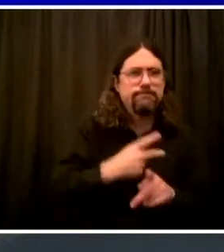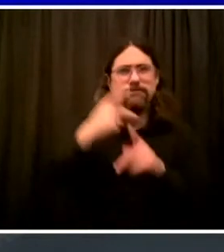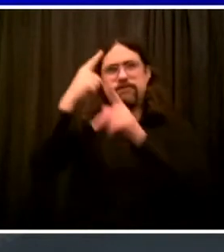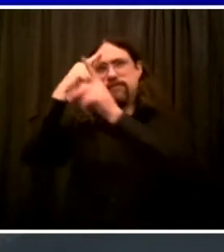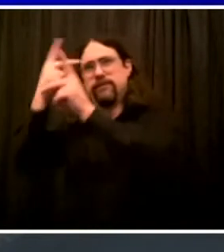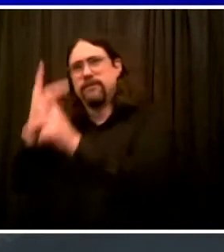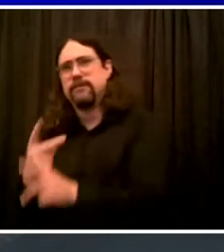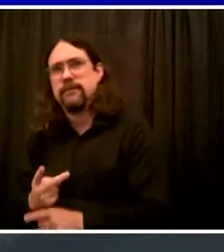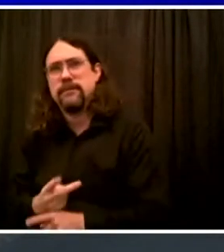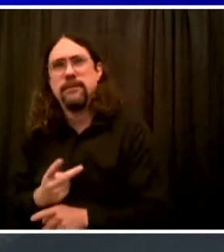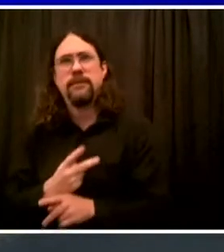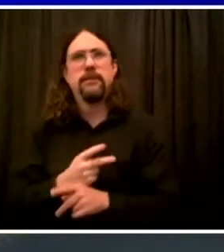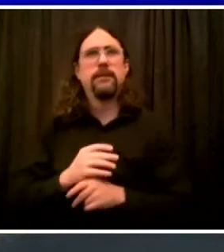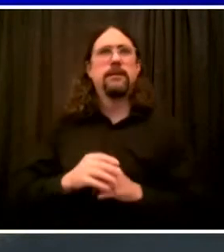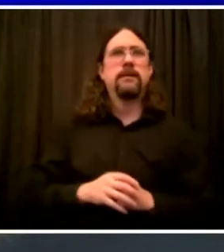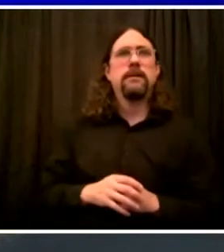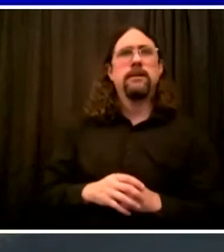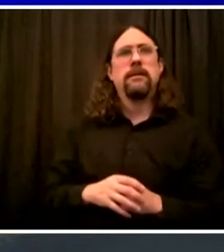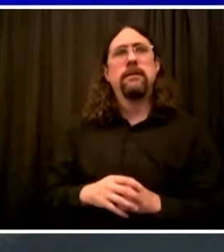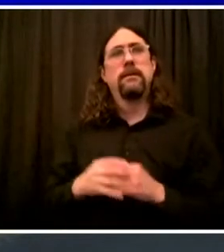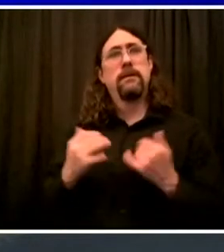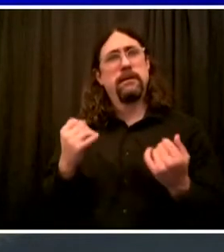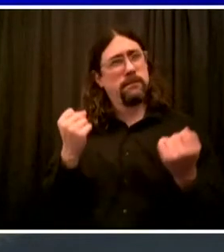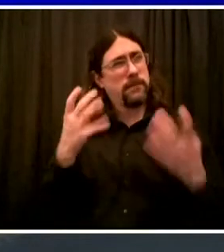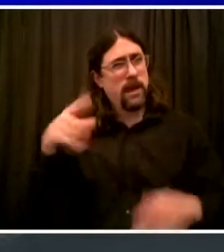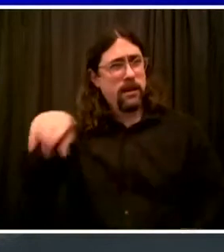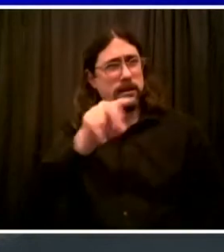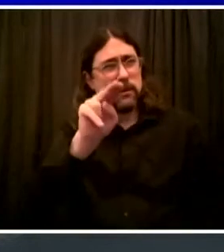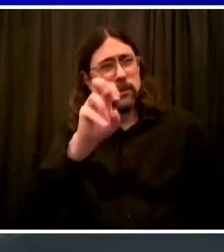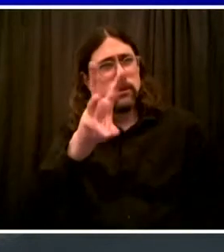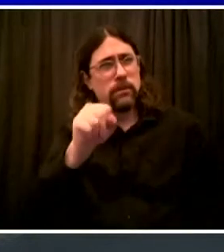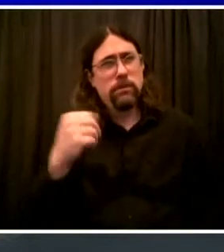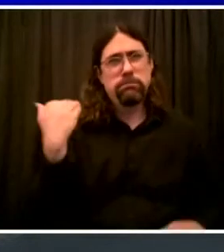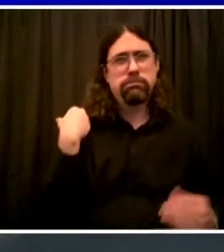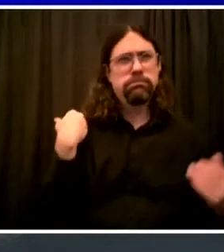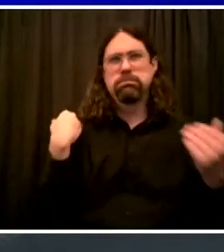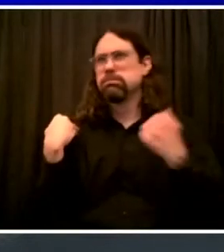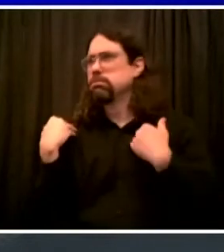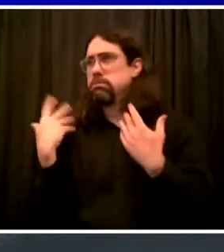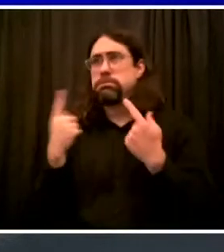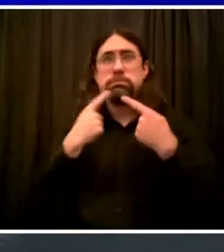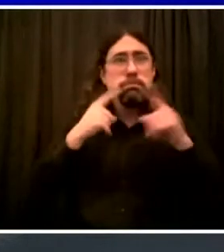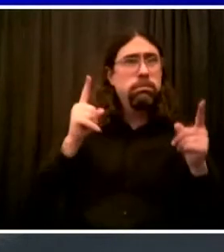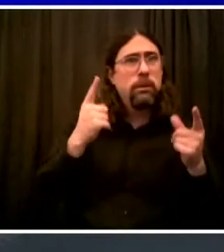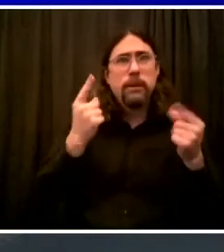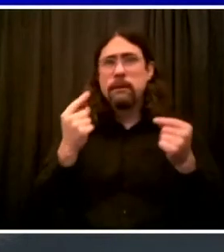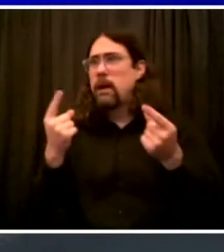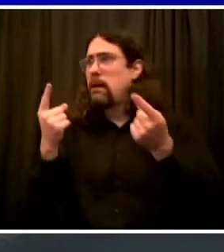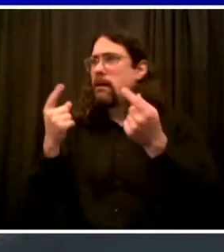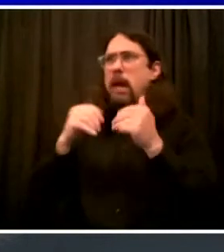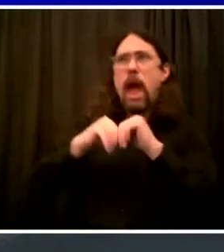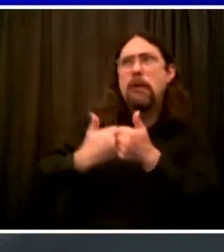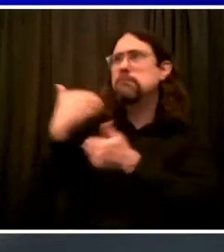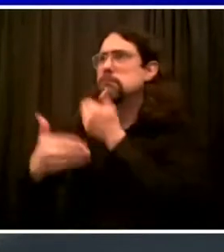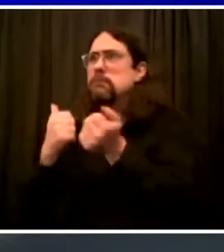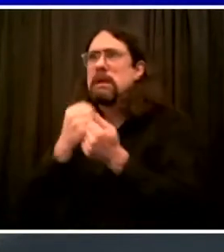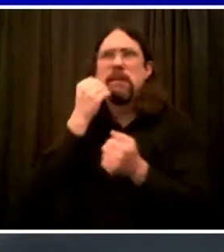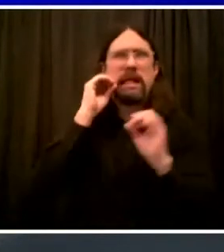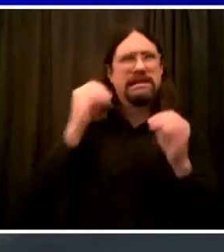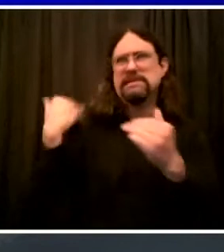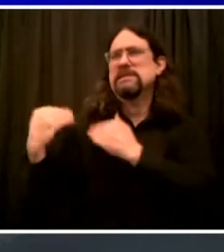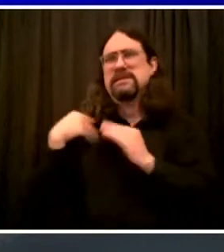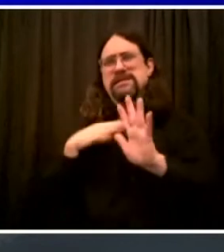lasting are these results? Well, it's only been a little over a week, but still. First, we know in the first week, 824